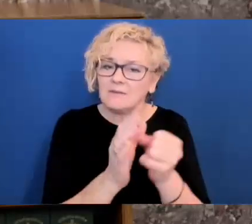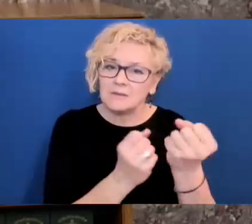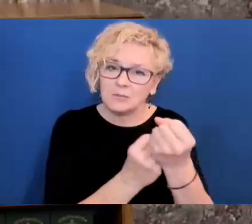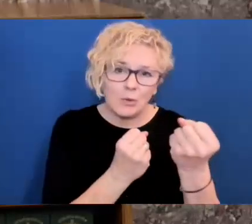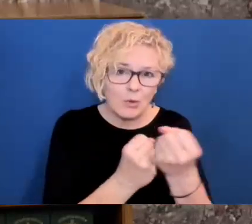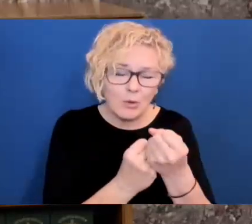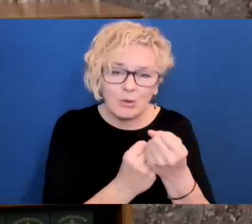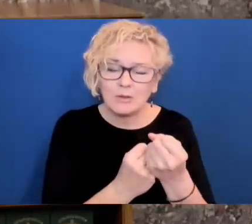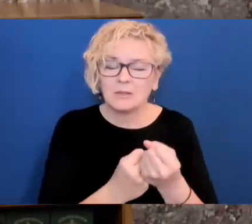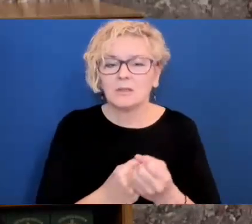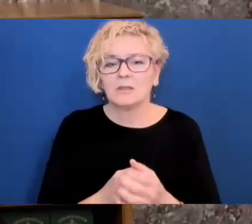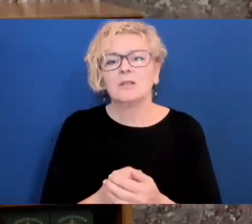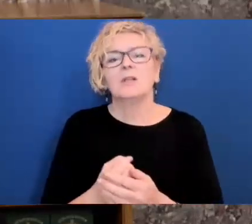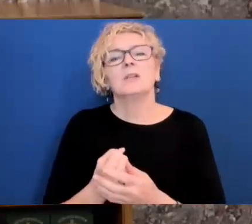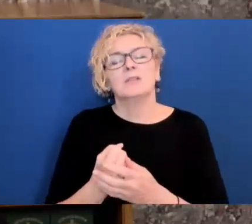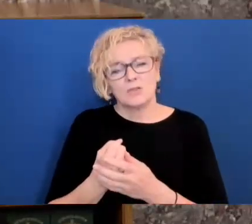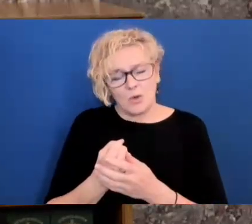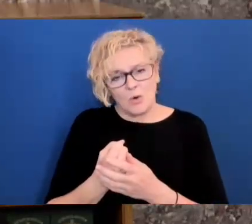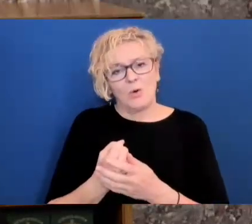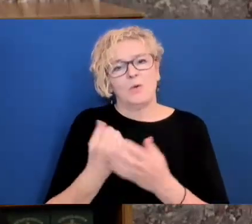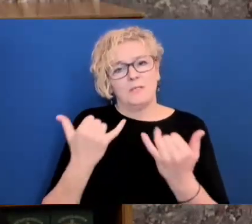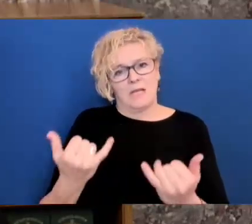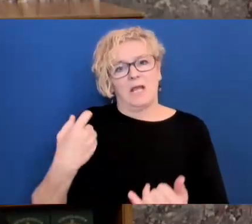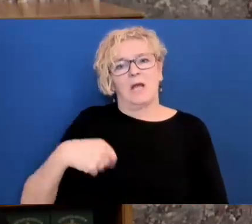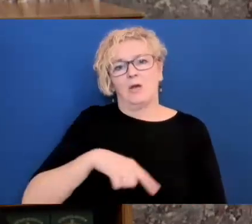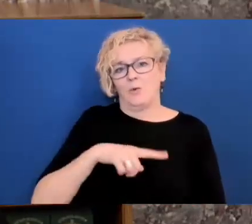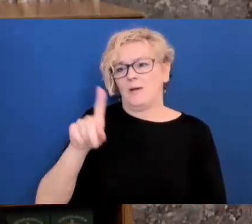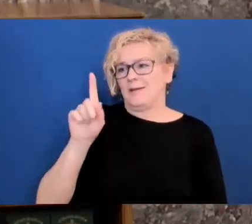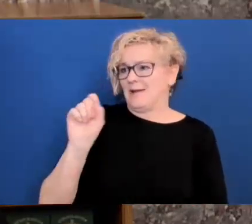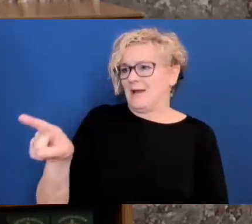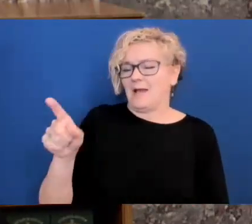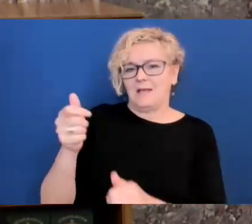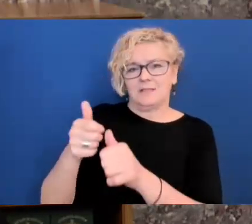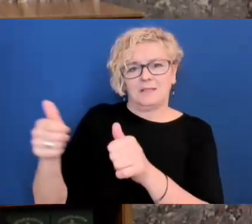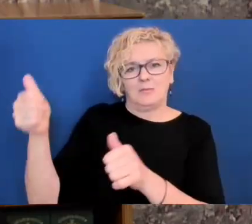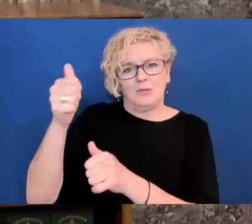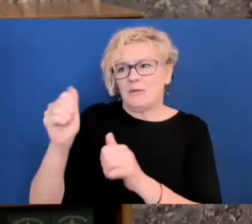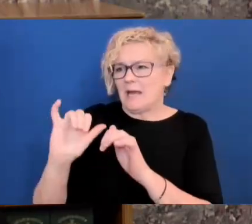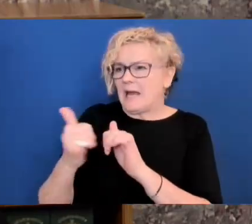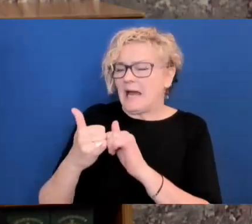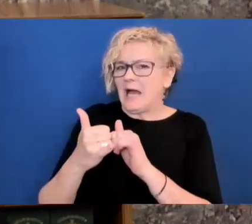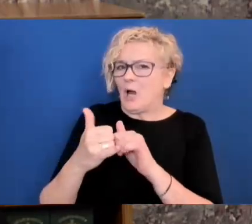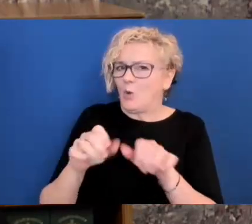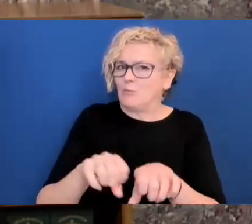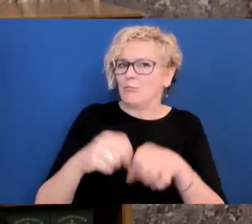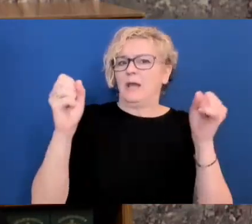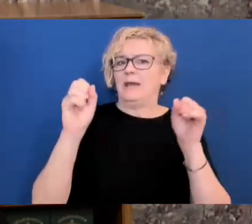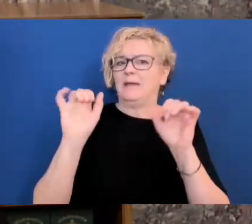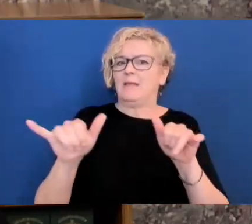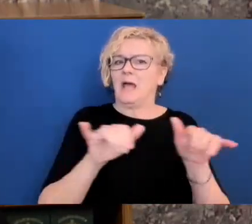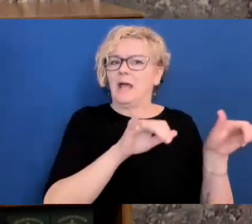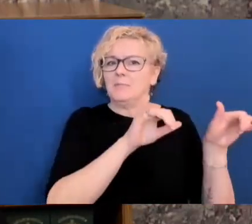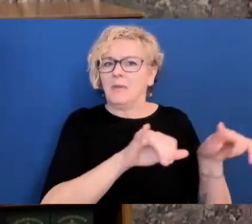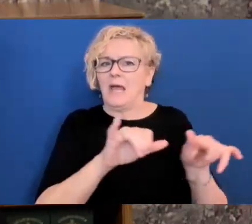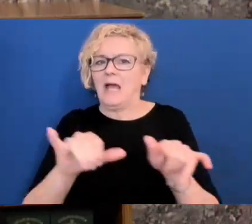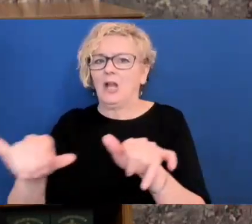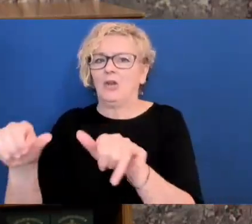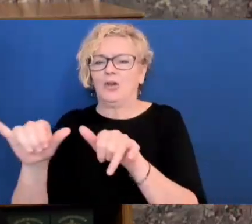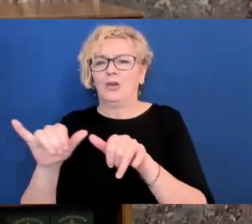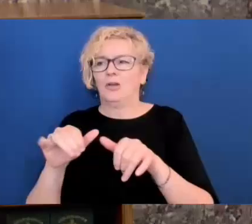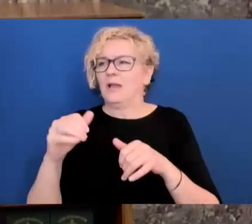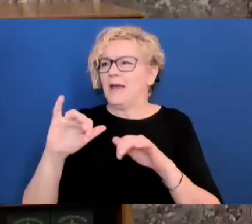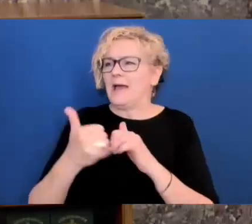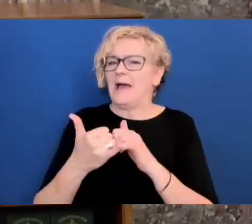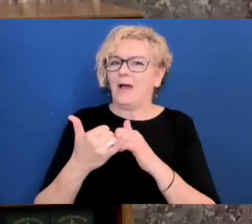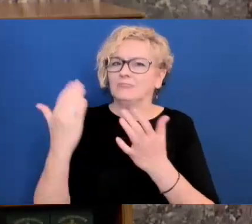to put forward how is it that we can break this pattern? What is it that we need to be doing as a province